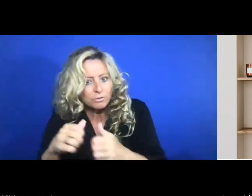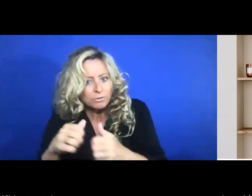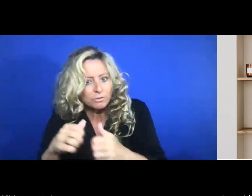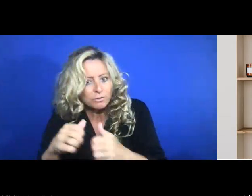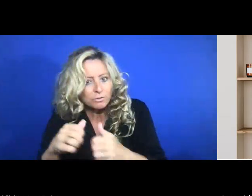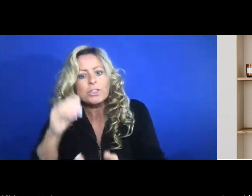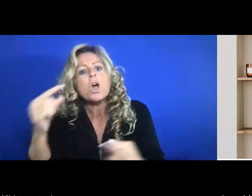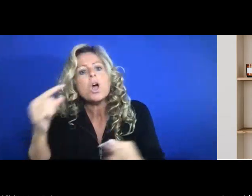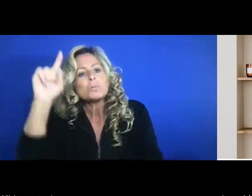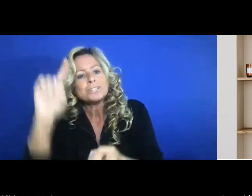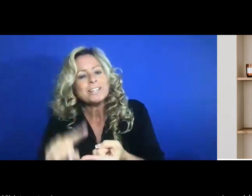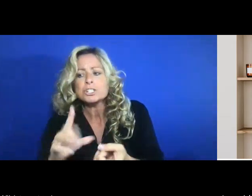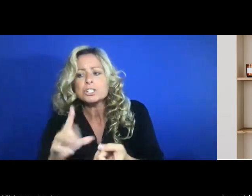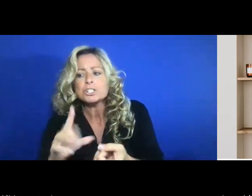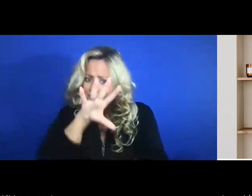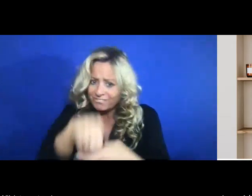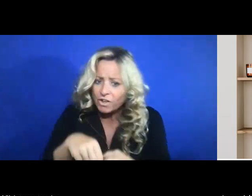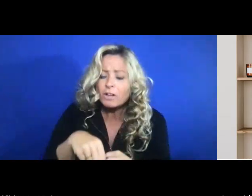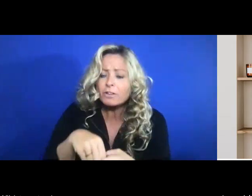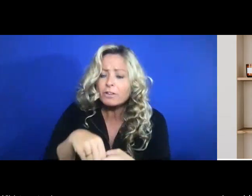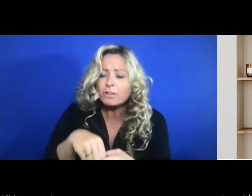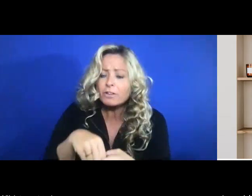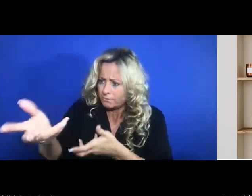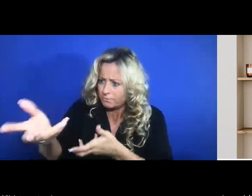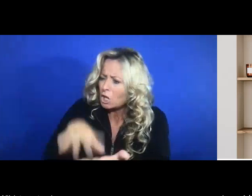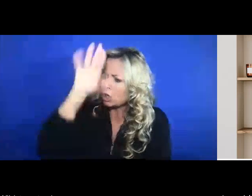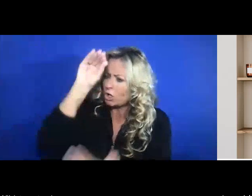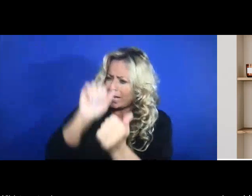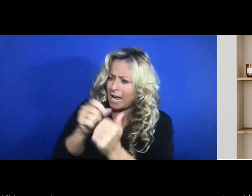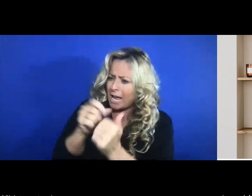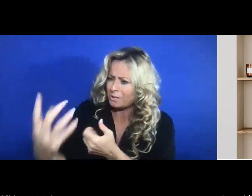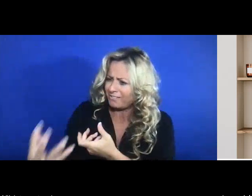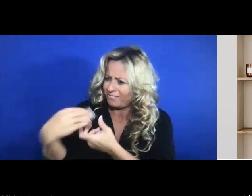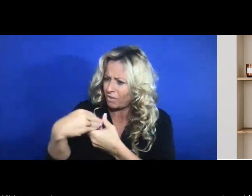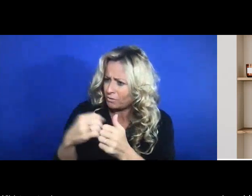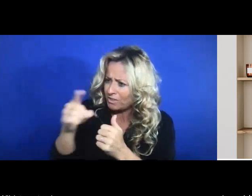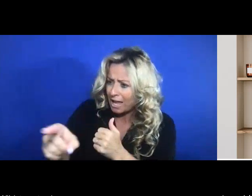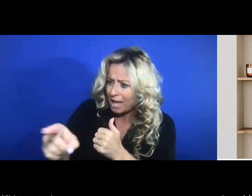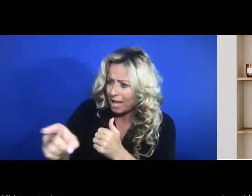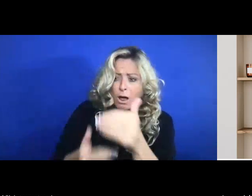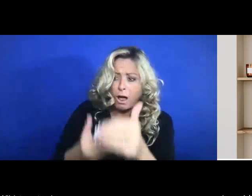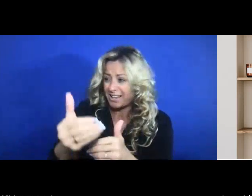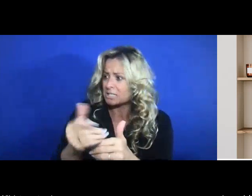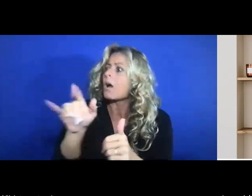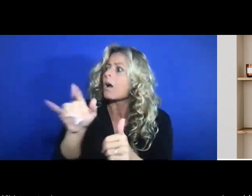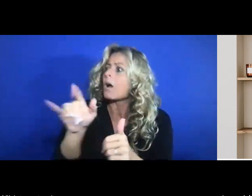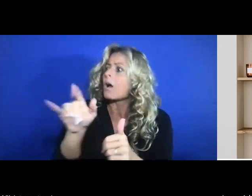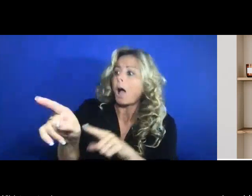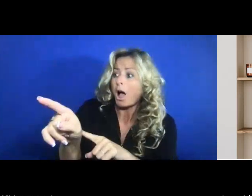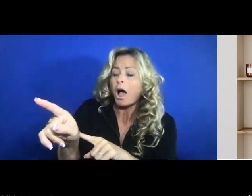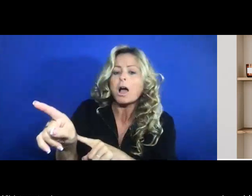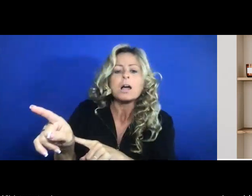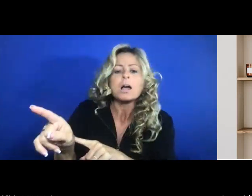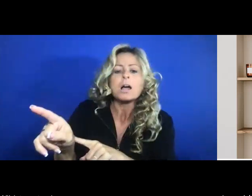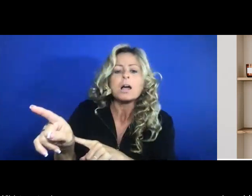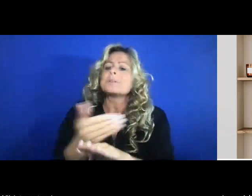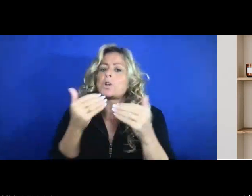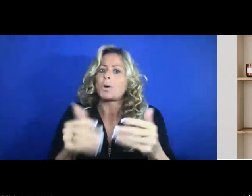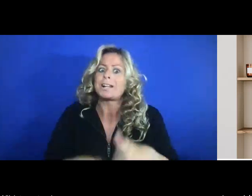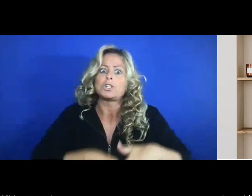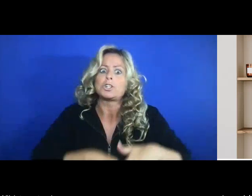join in with them and learn how to be involved in that process before you just go and launch something. And